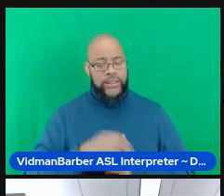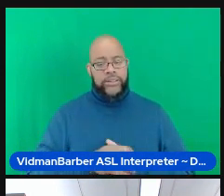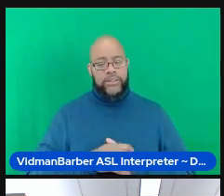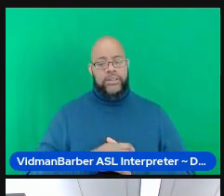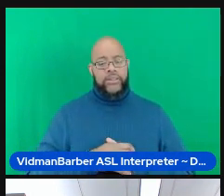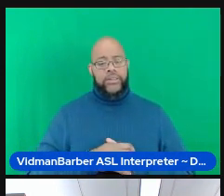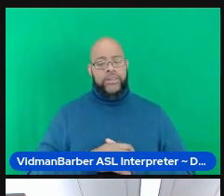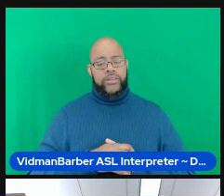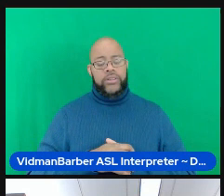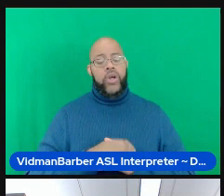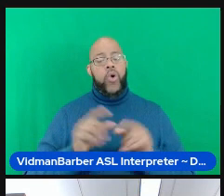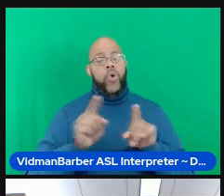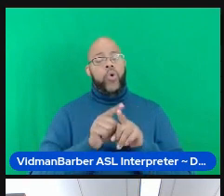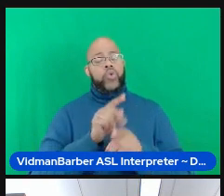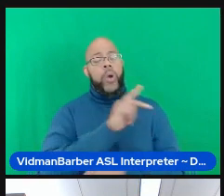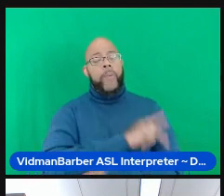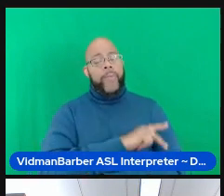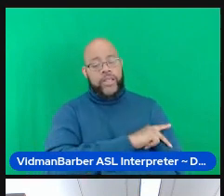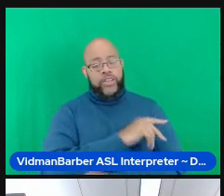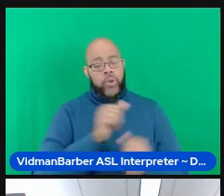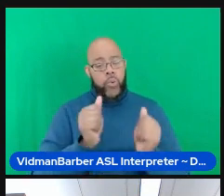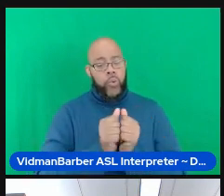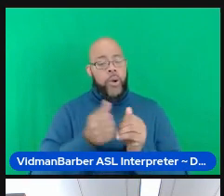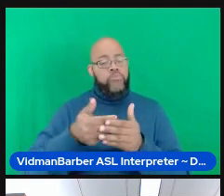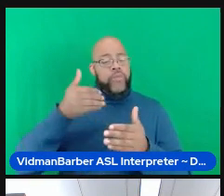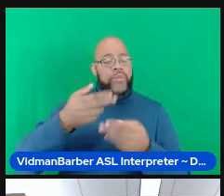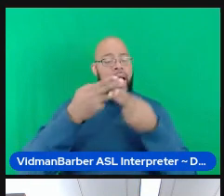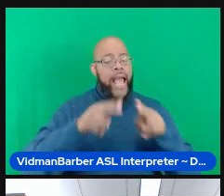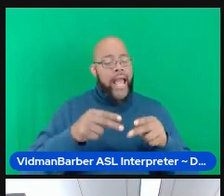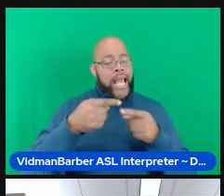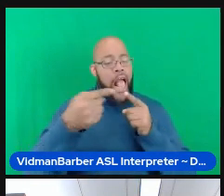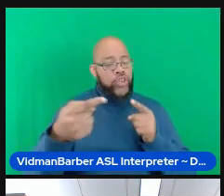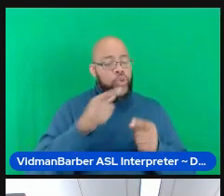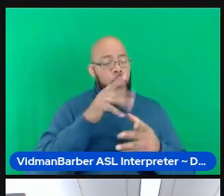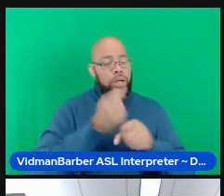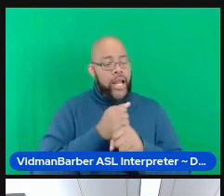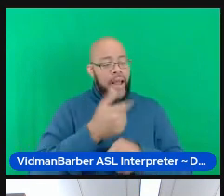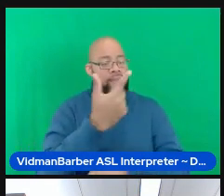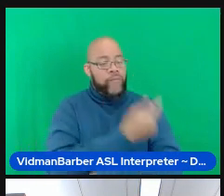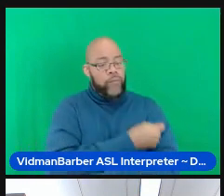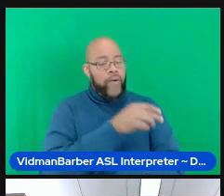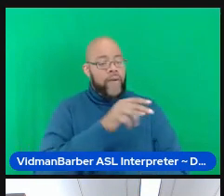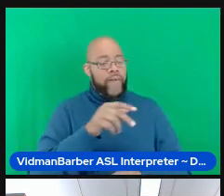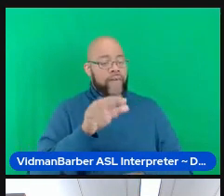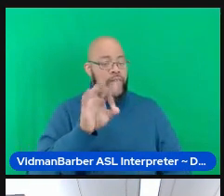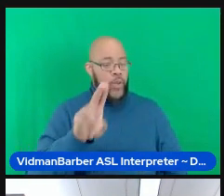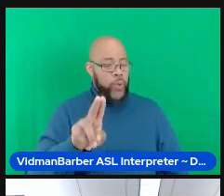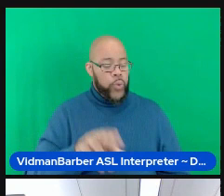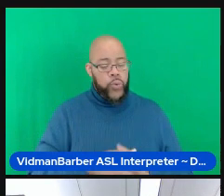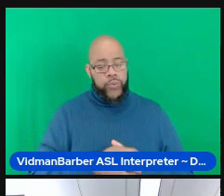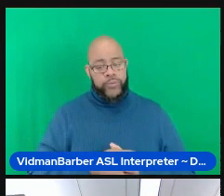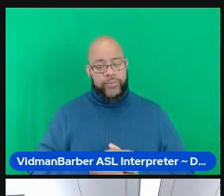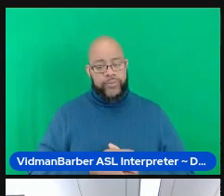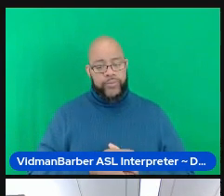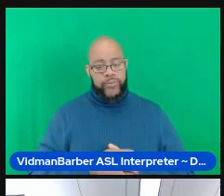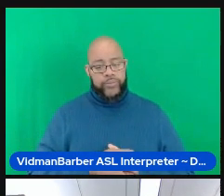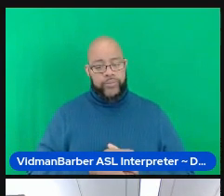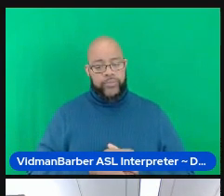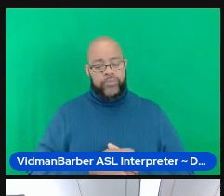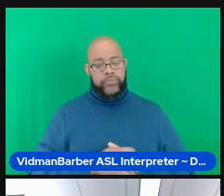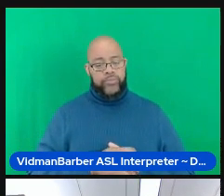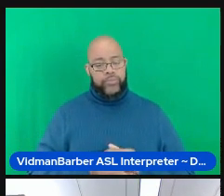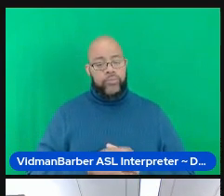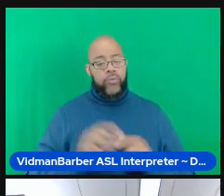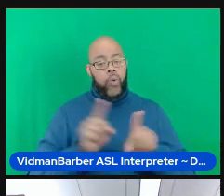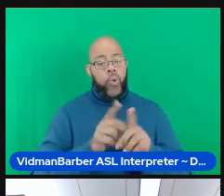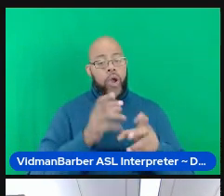in patients with previous egg allergy who received the influenza vaccine, and also healthy subjects who also received